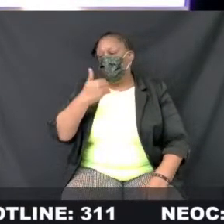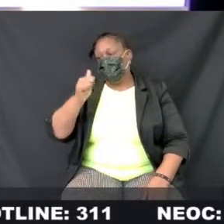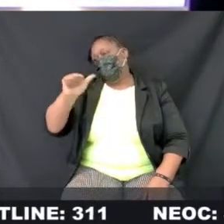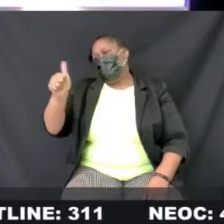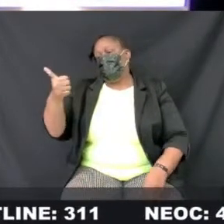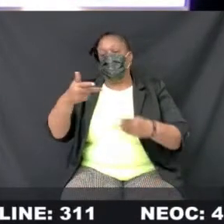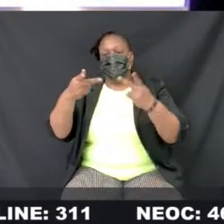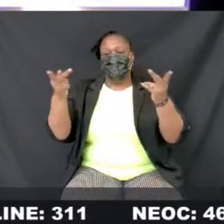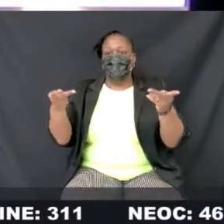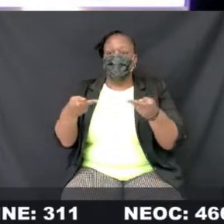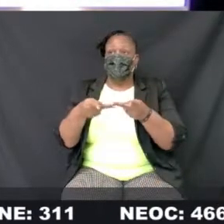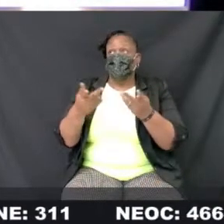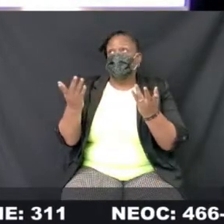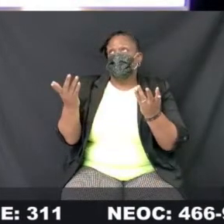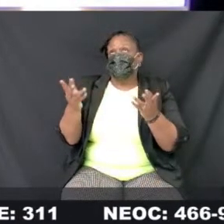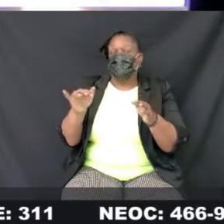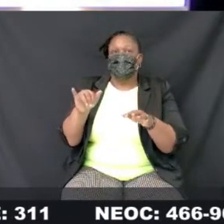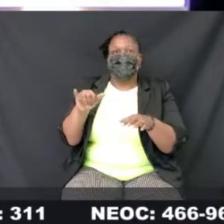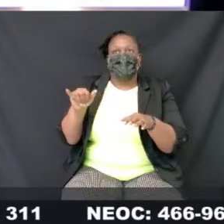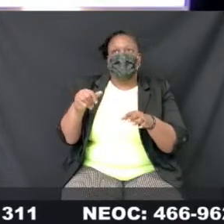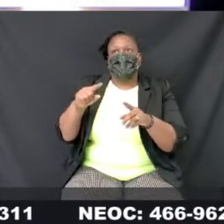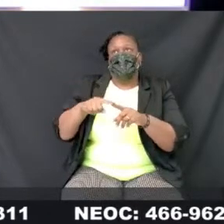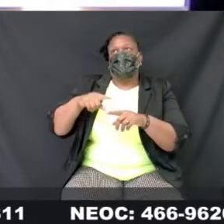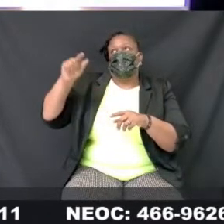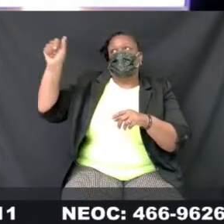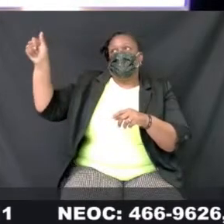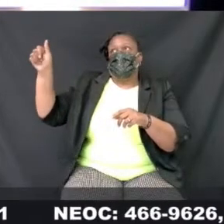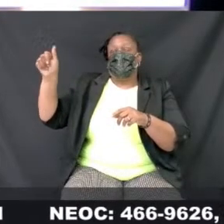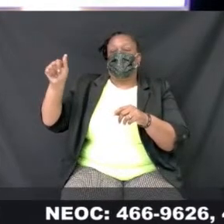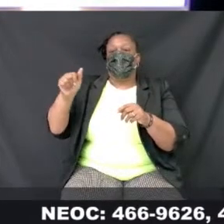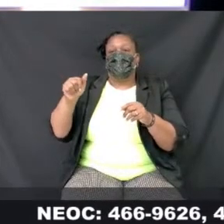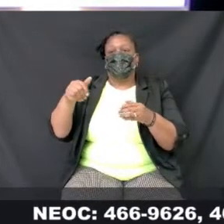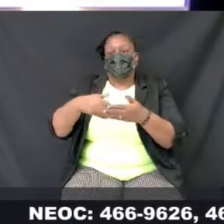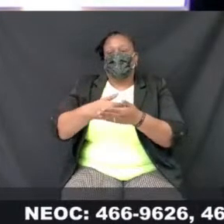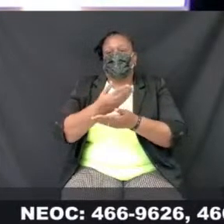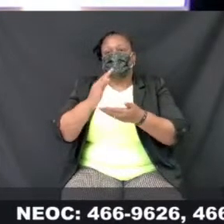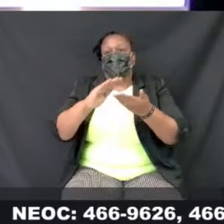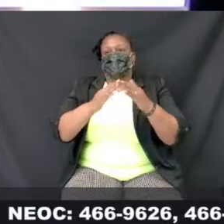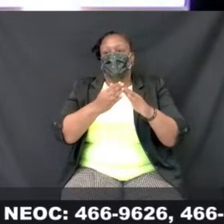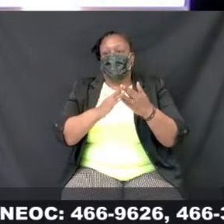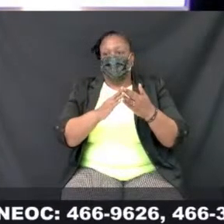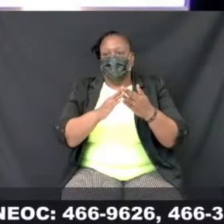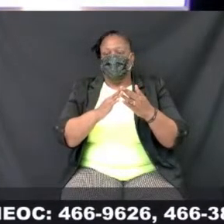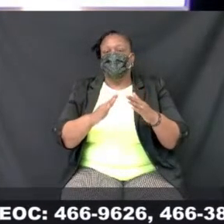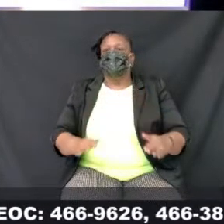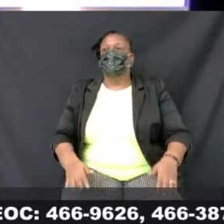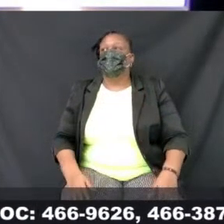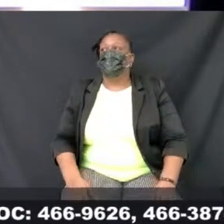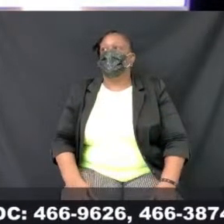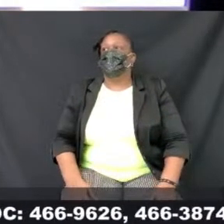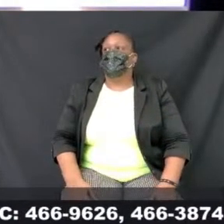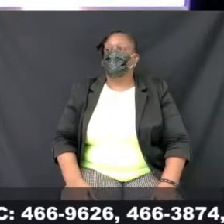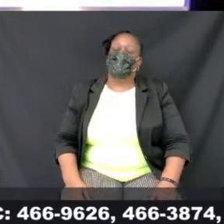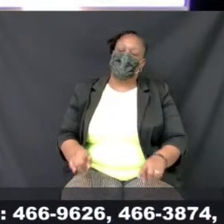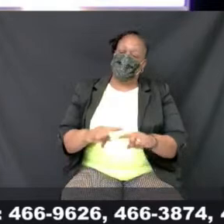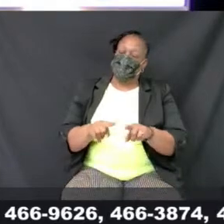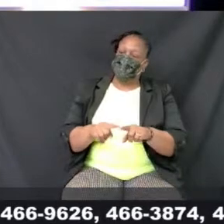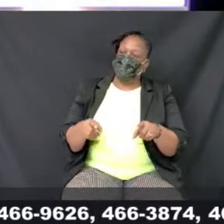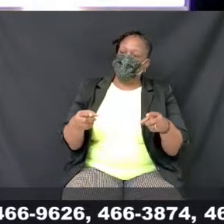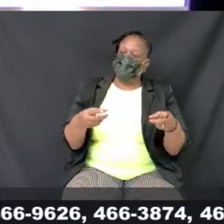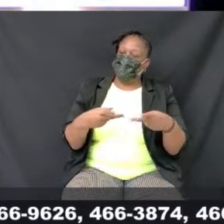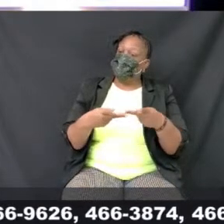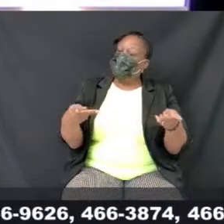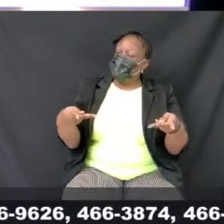area approved by the relevant state agency or the cabinet. Several areas have been approved for